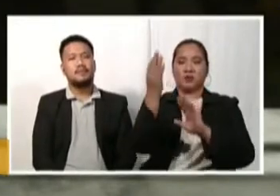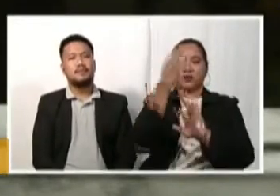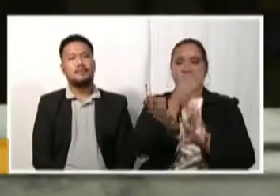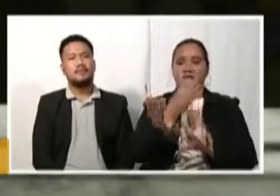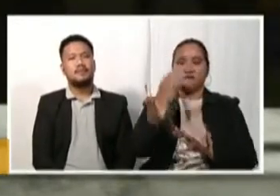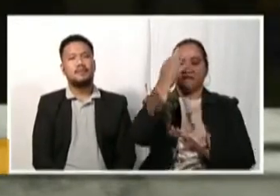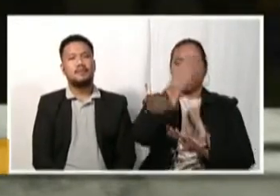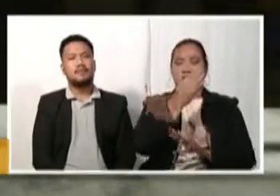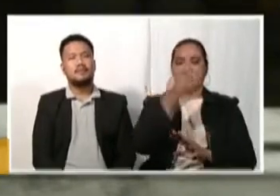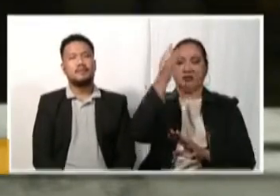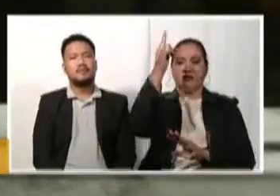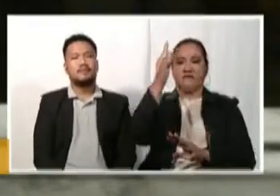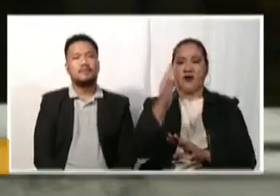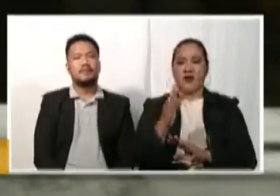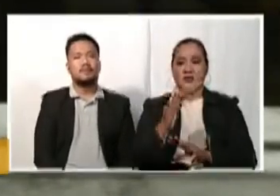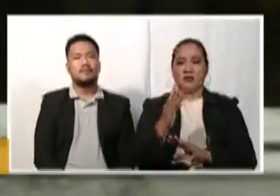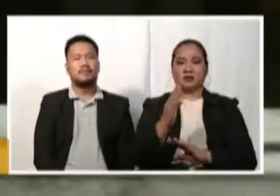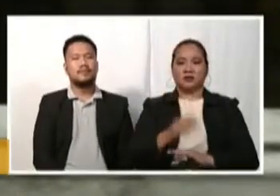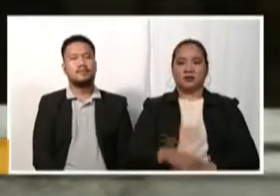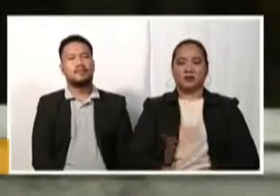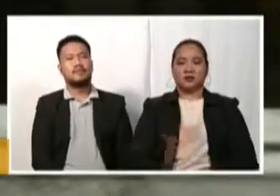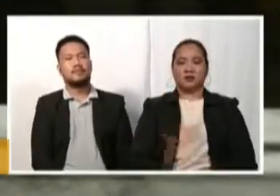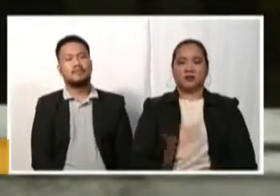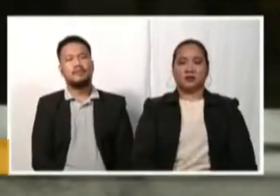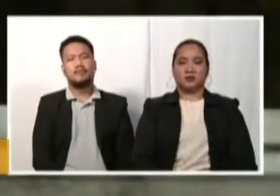of God?